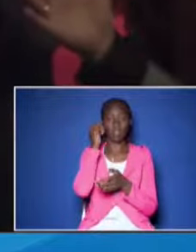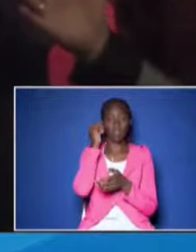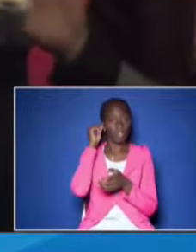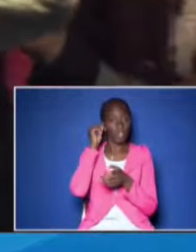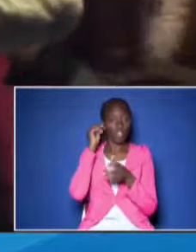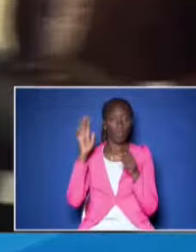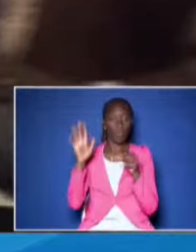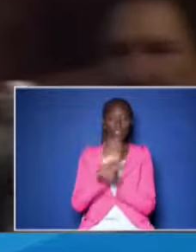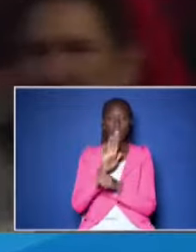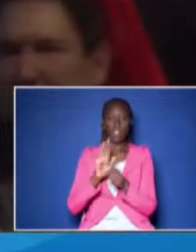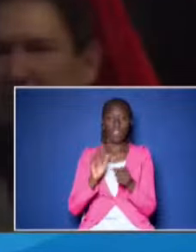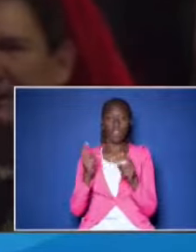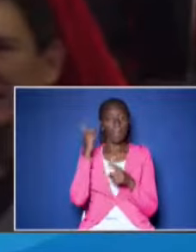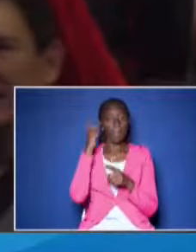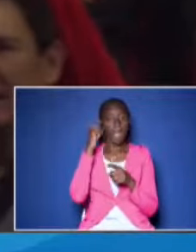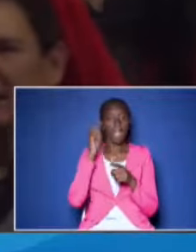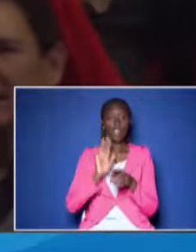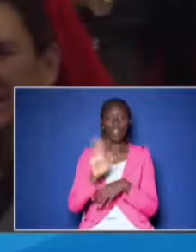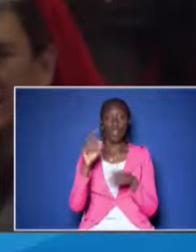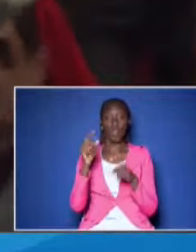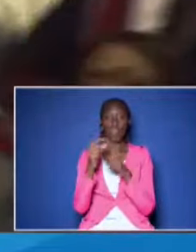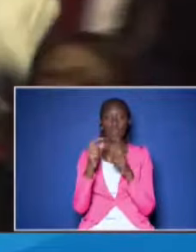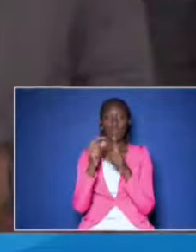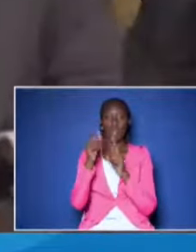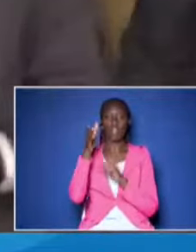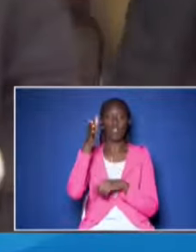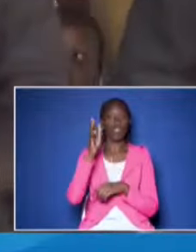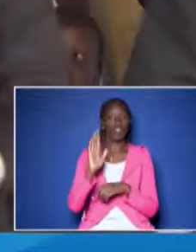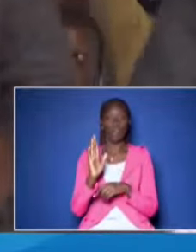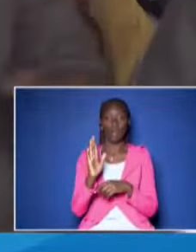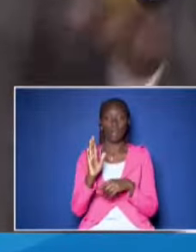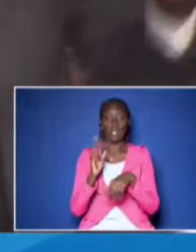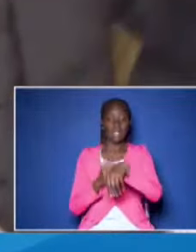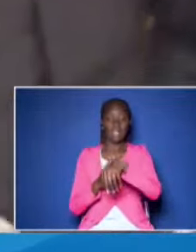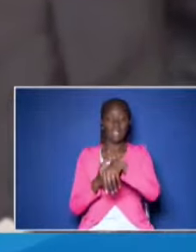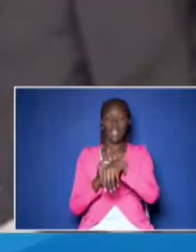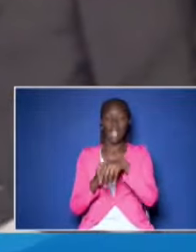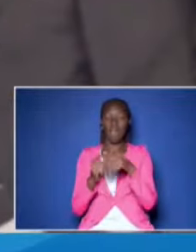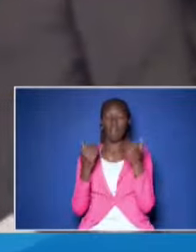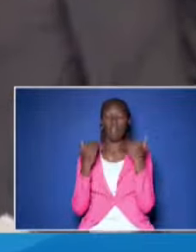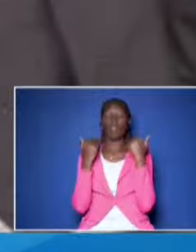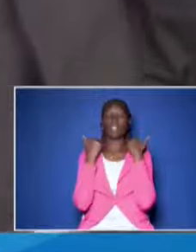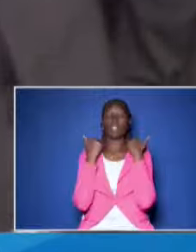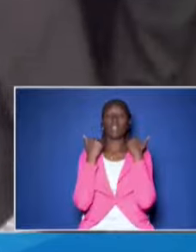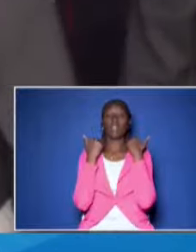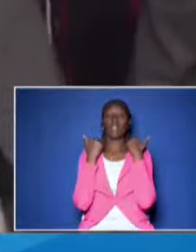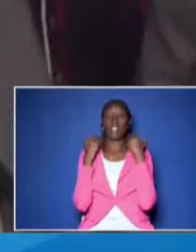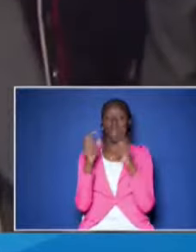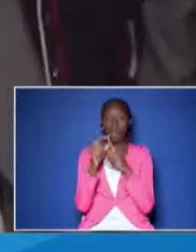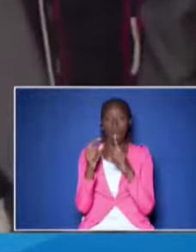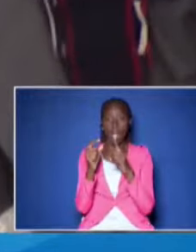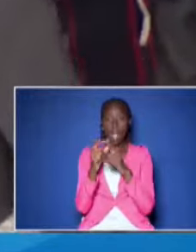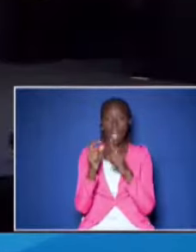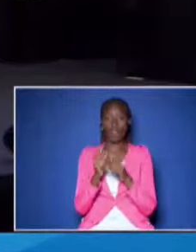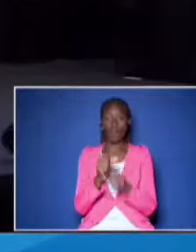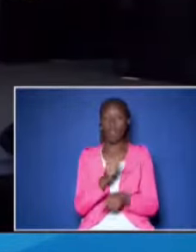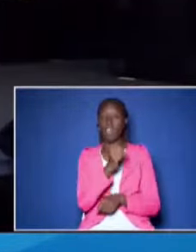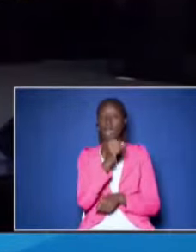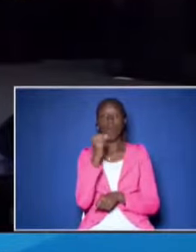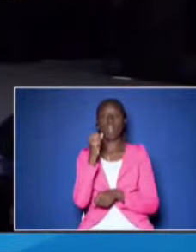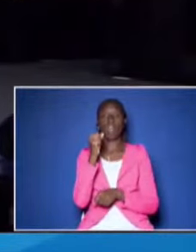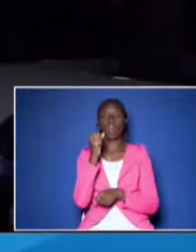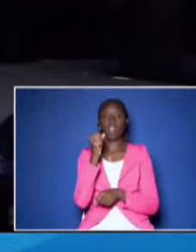your mind word of God so when you're sleeping the word will be